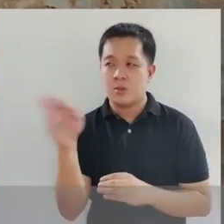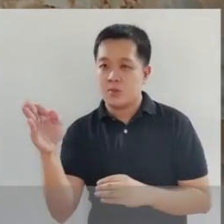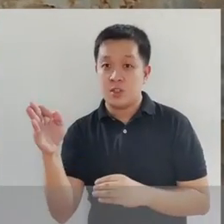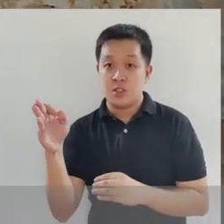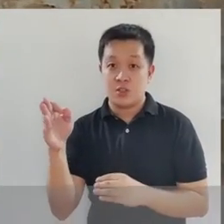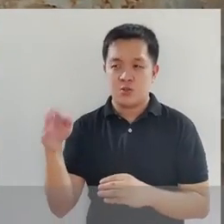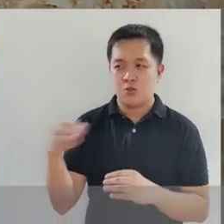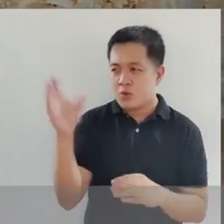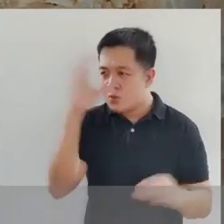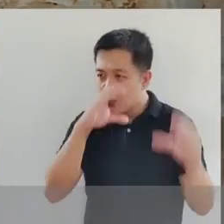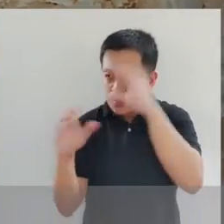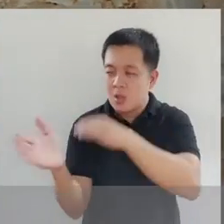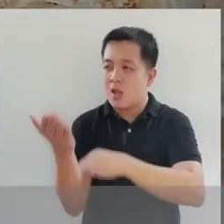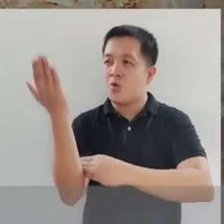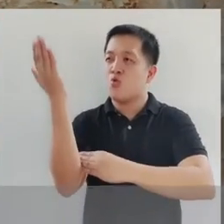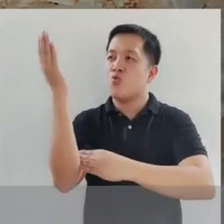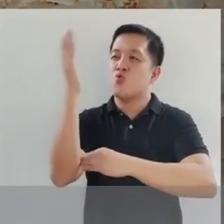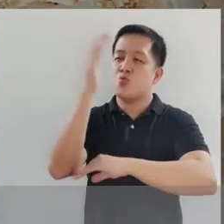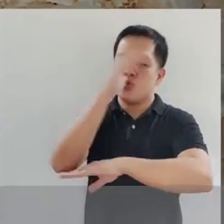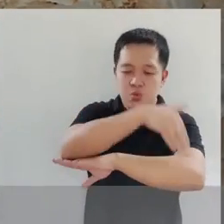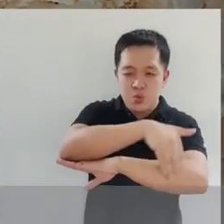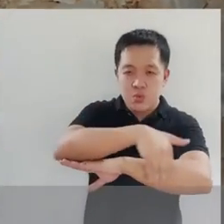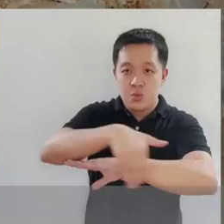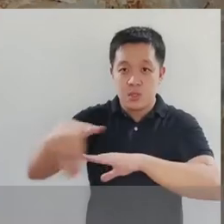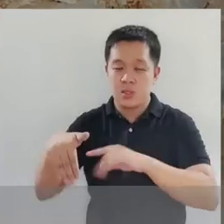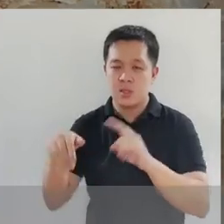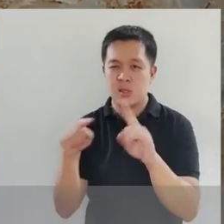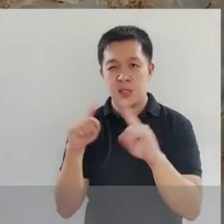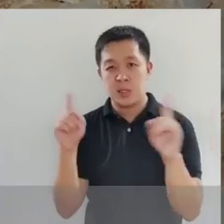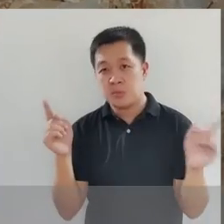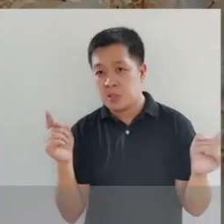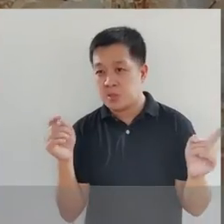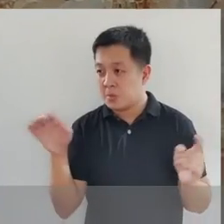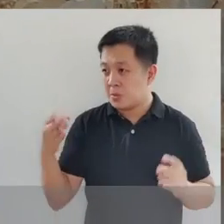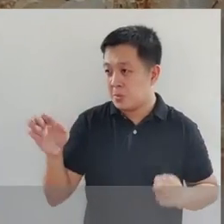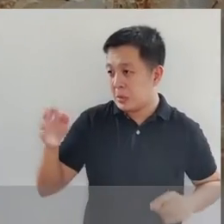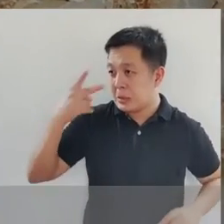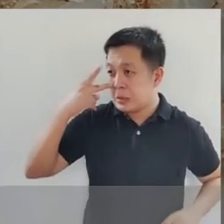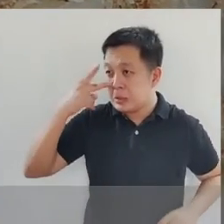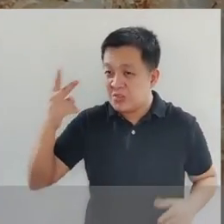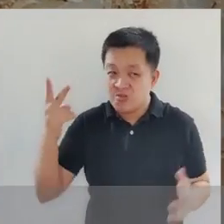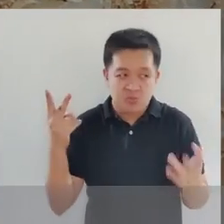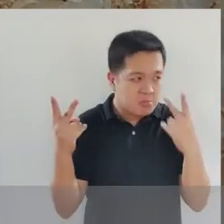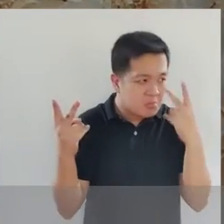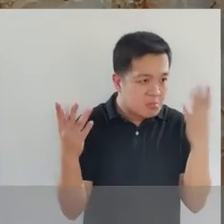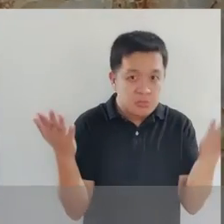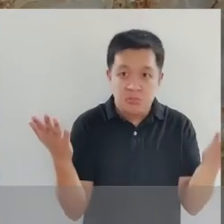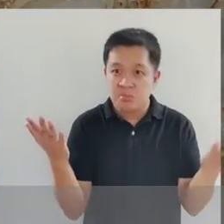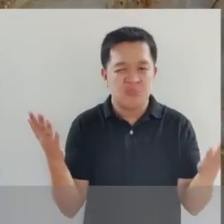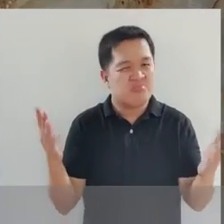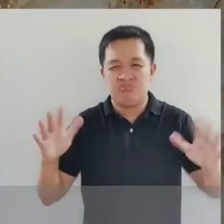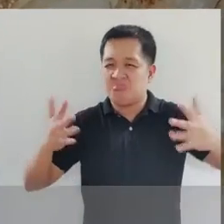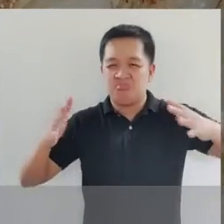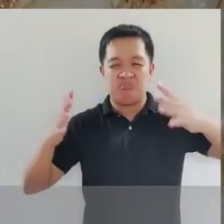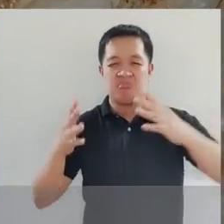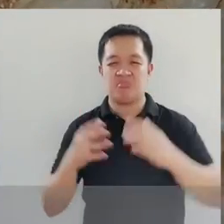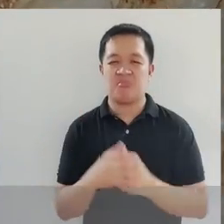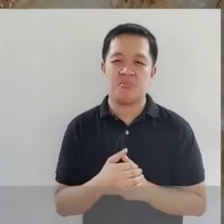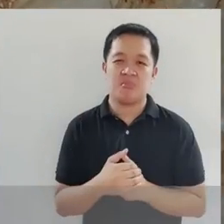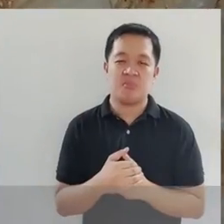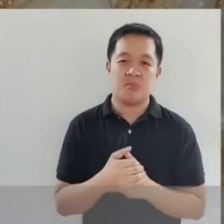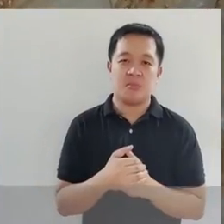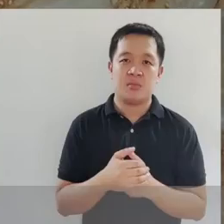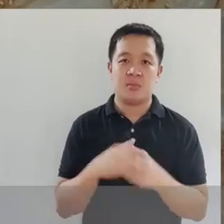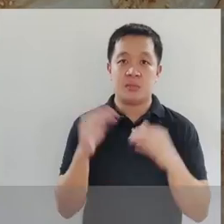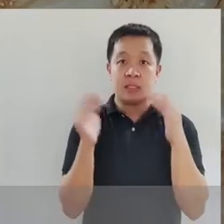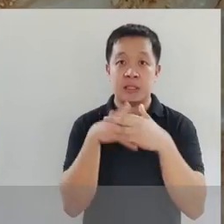They fished all day and they fished all night, but there was not a fish in